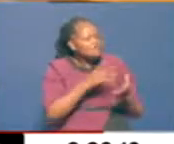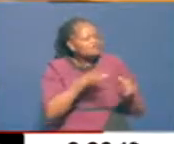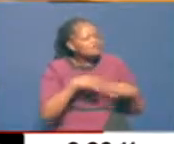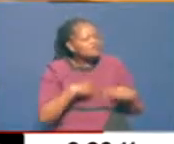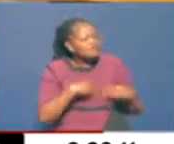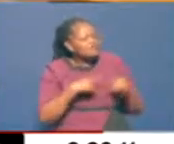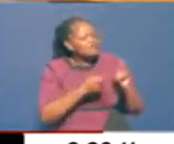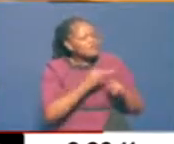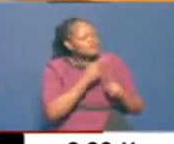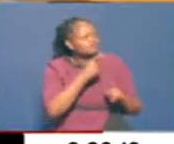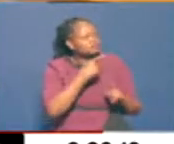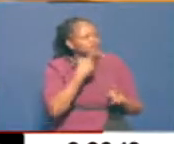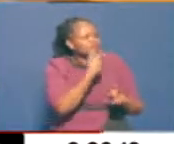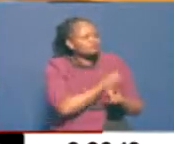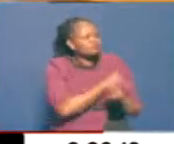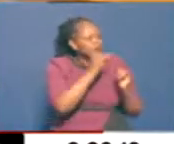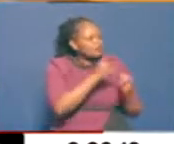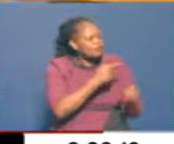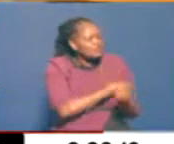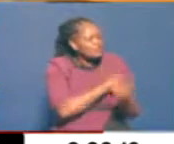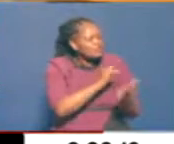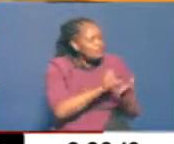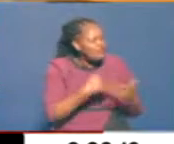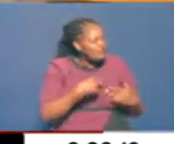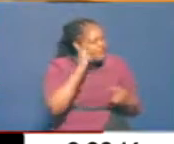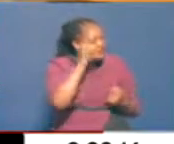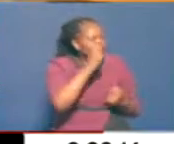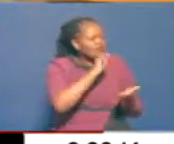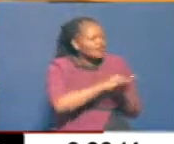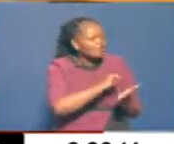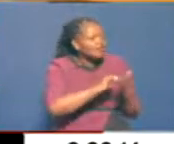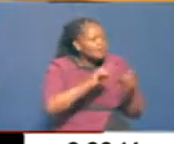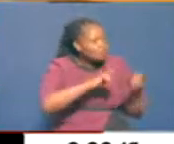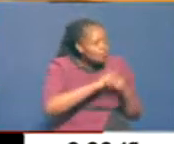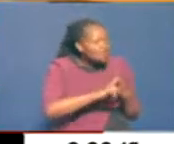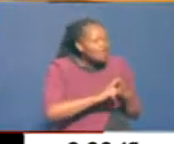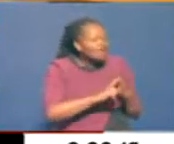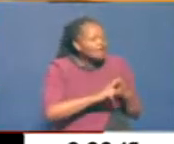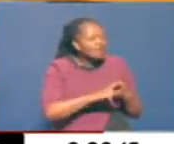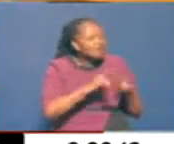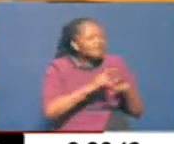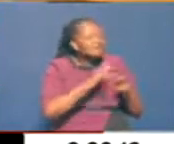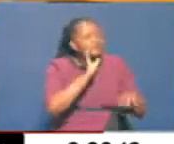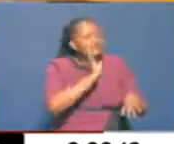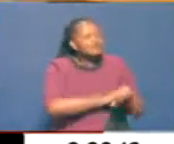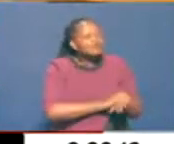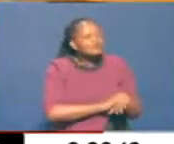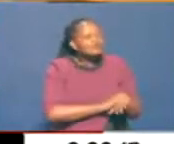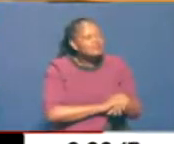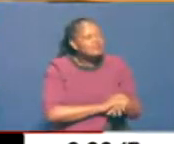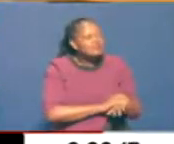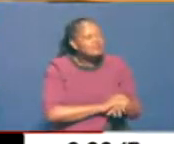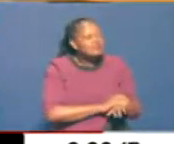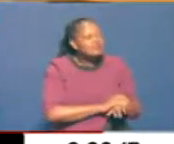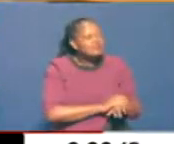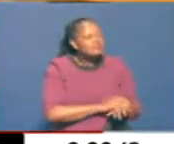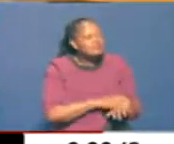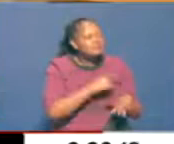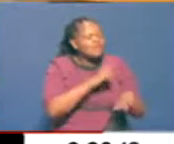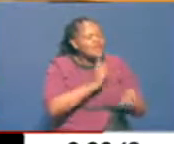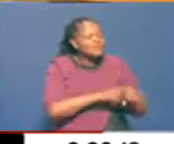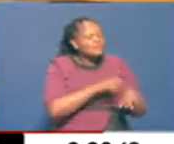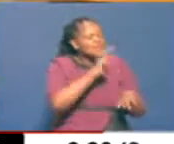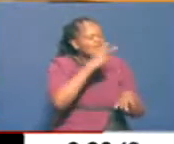first doses of the new vaccines that we have in Kenya, that when they are due, they will receive timely their second